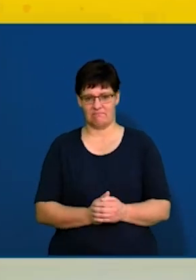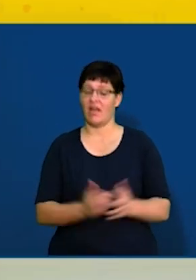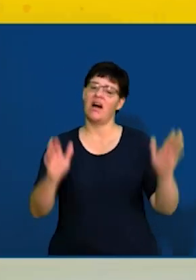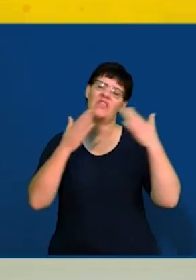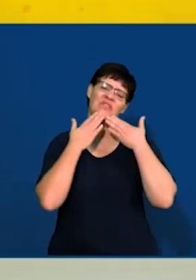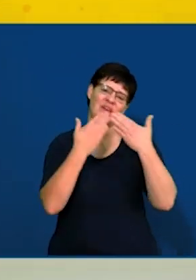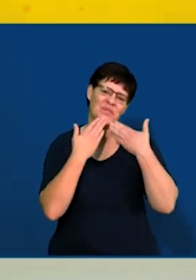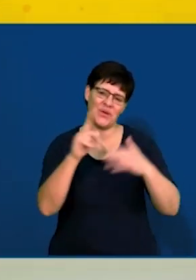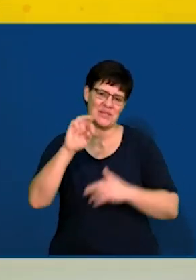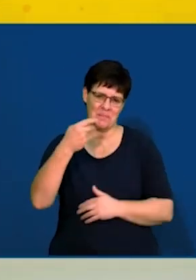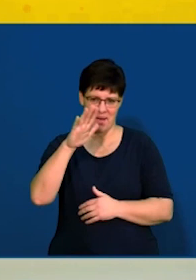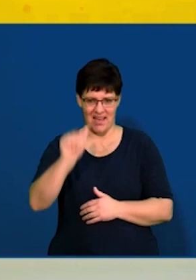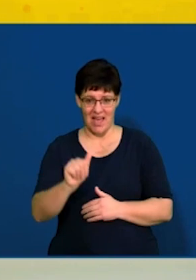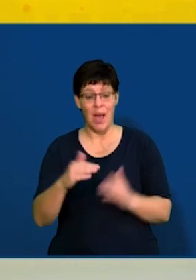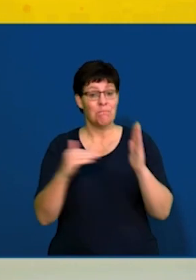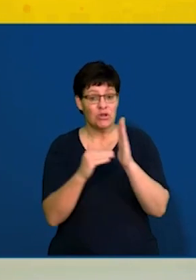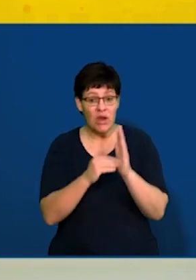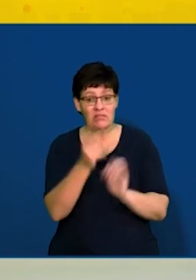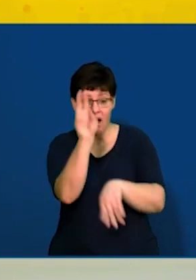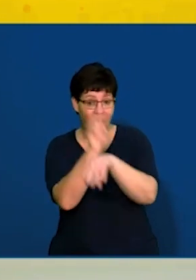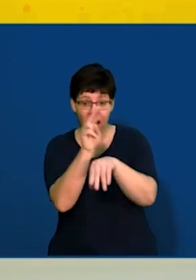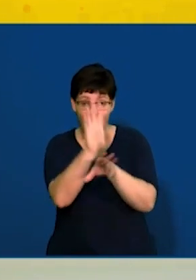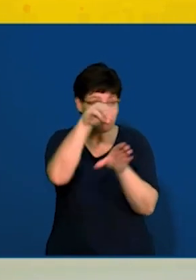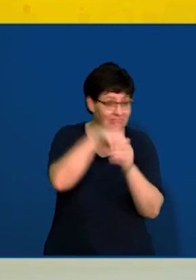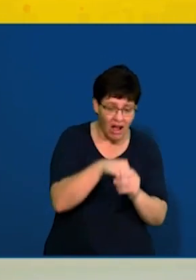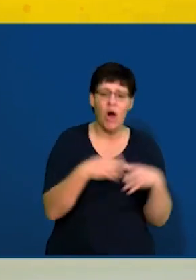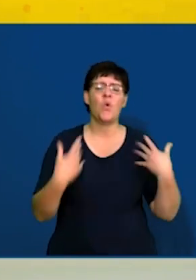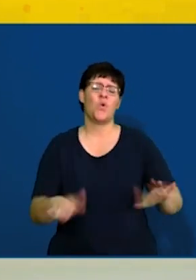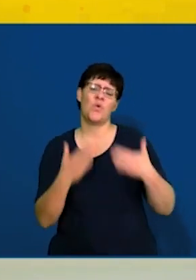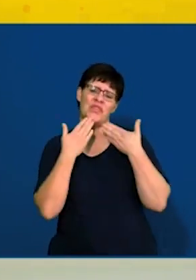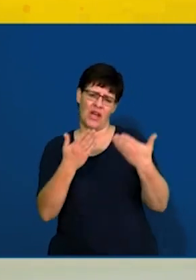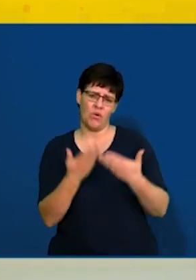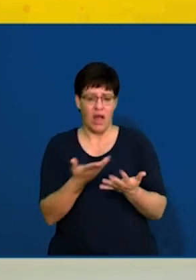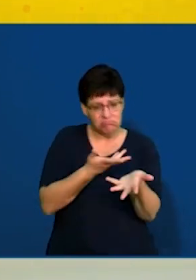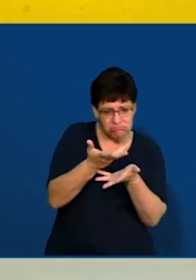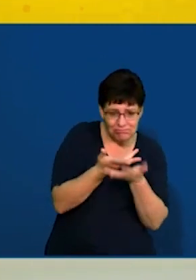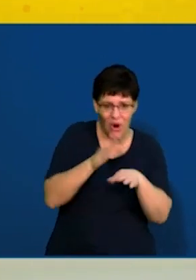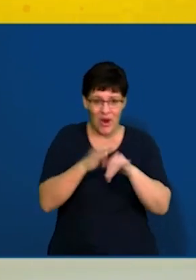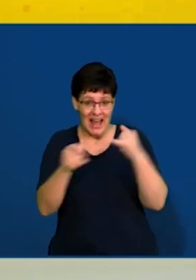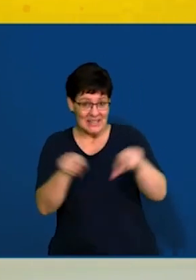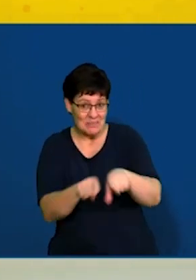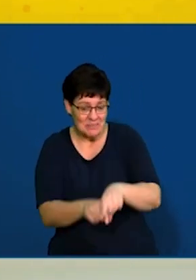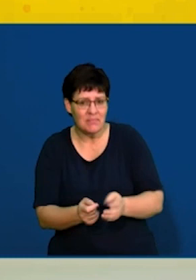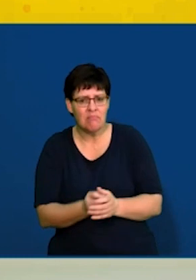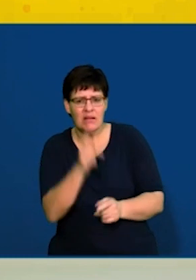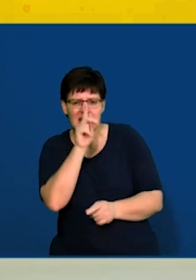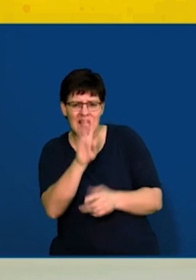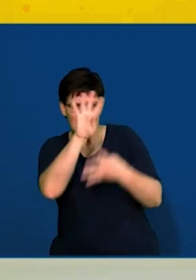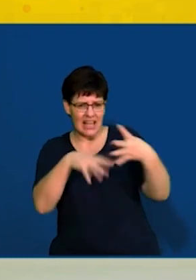Thank you, Themba, and Matrix, thank you so much for joining us and for engaging online. Don't forget to check out the schedules